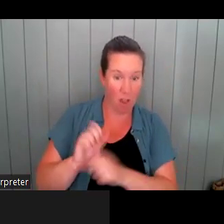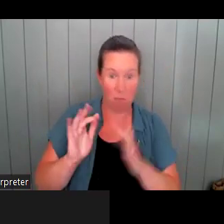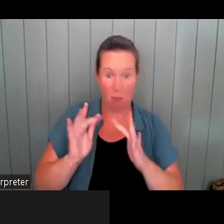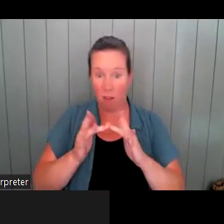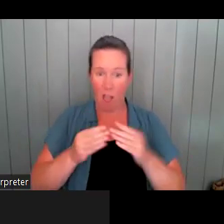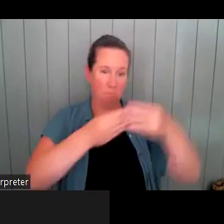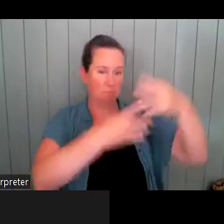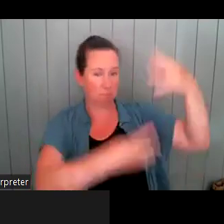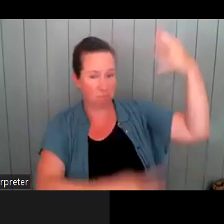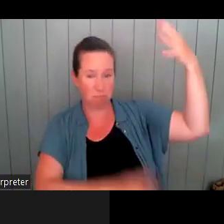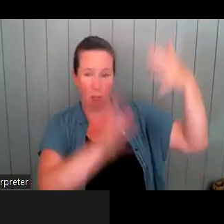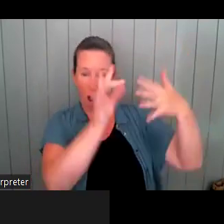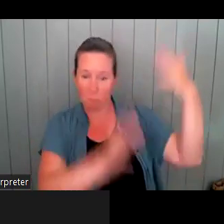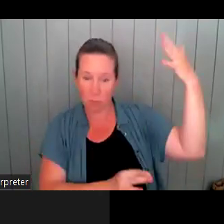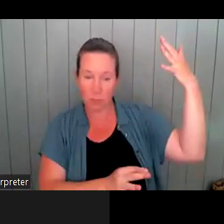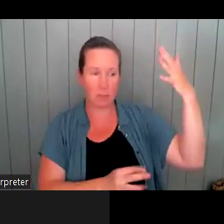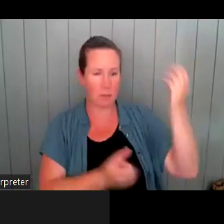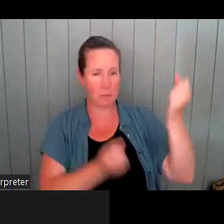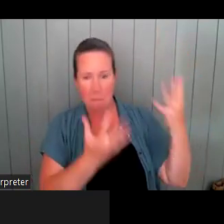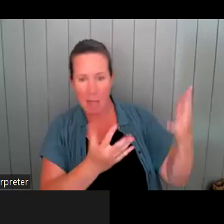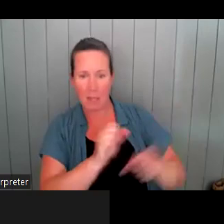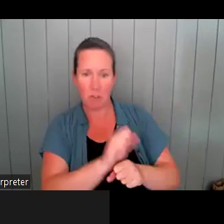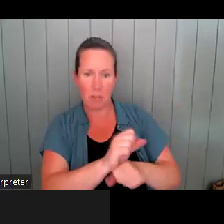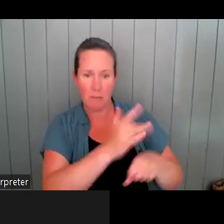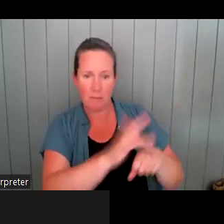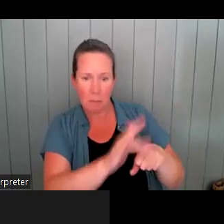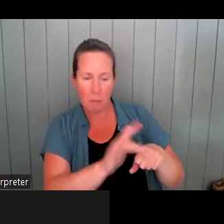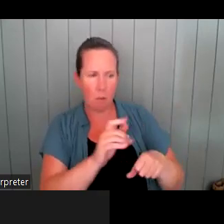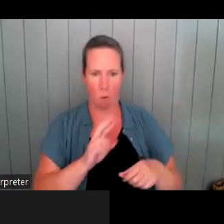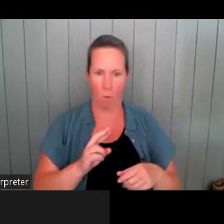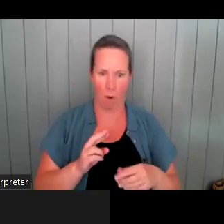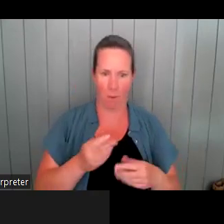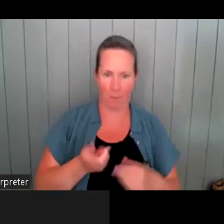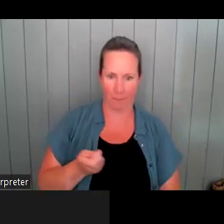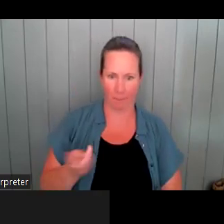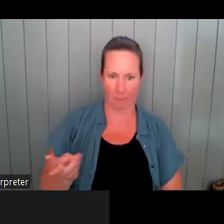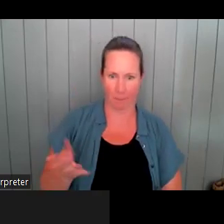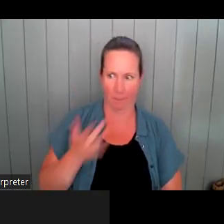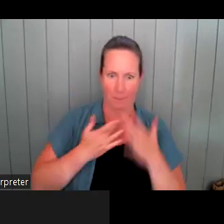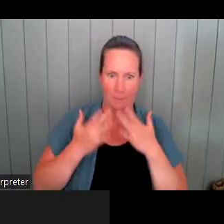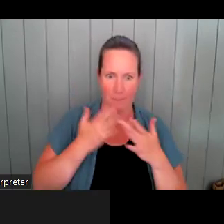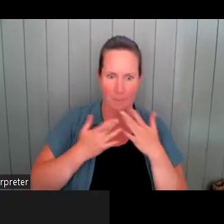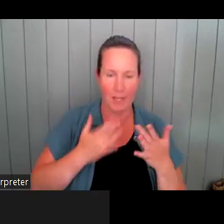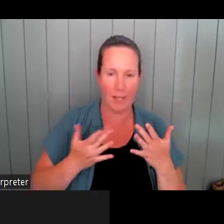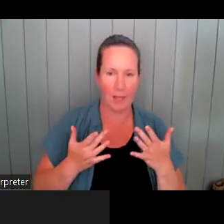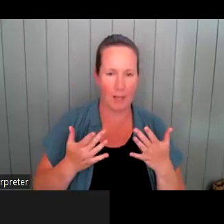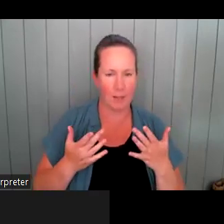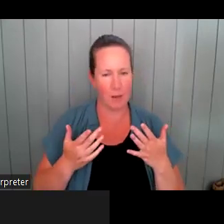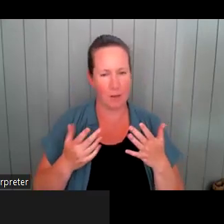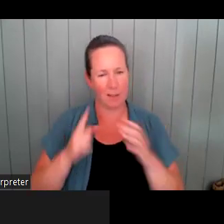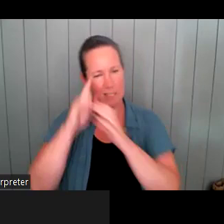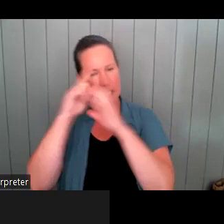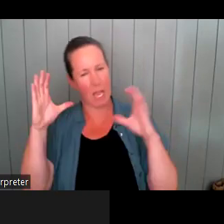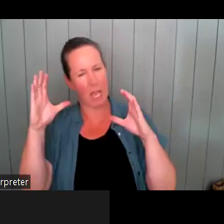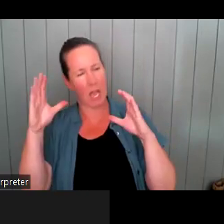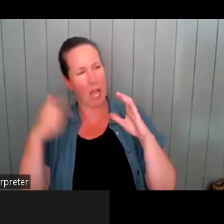me? And you're not too sure. Okay, you know, I don't really want to teach high school. I don't, you know, you kind of know